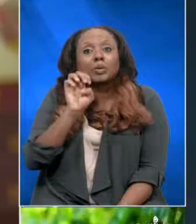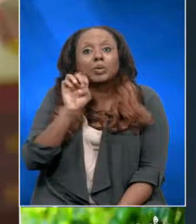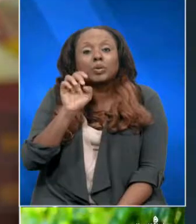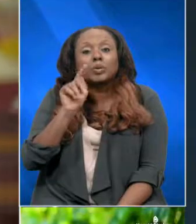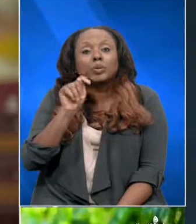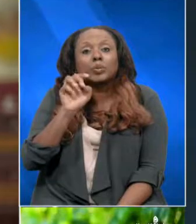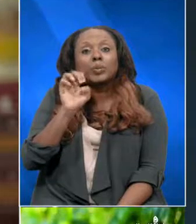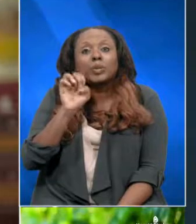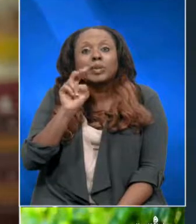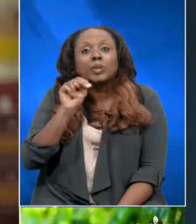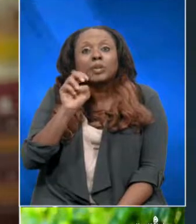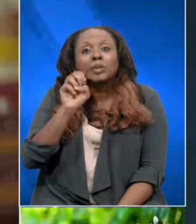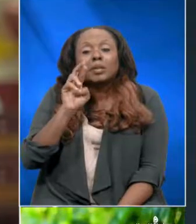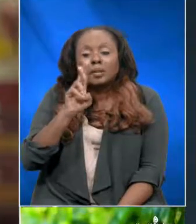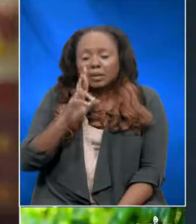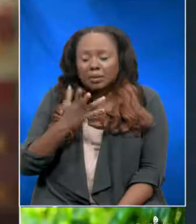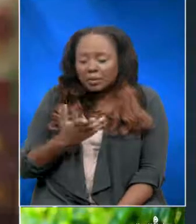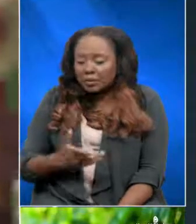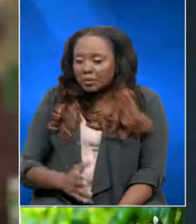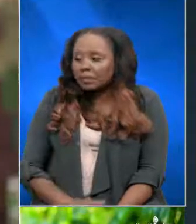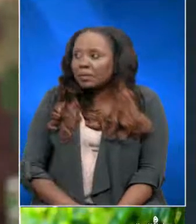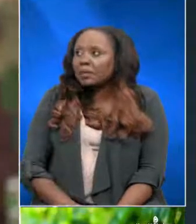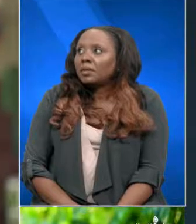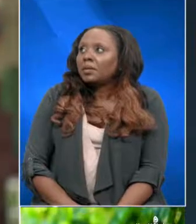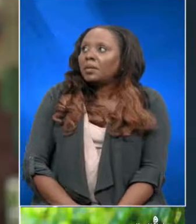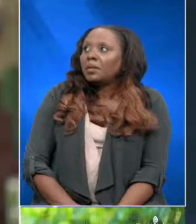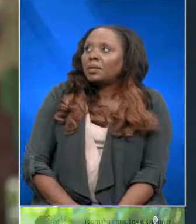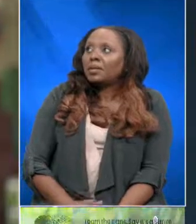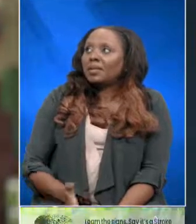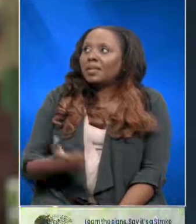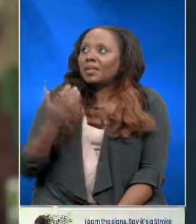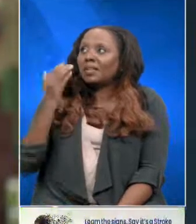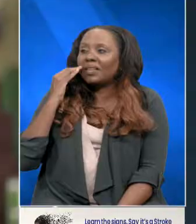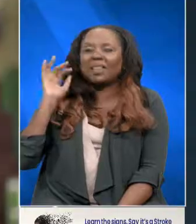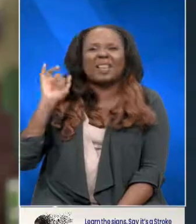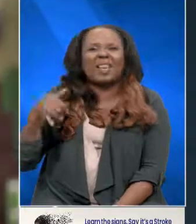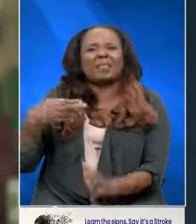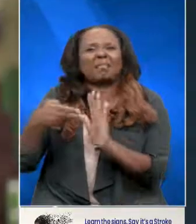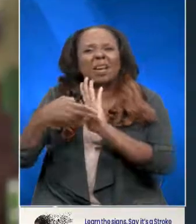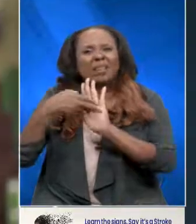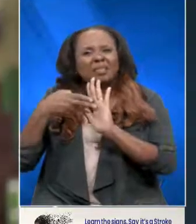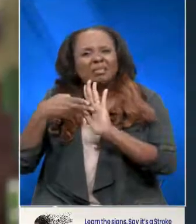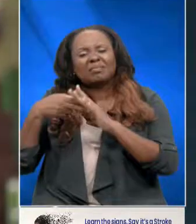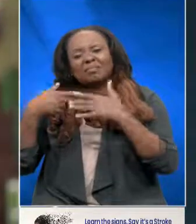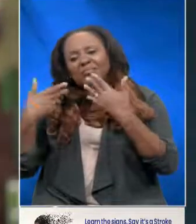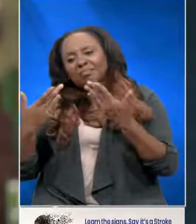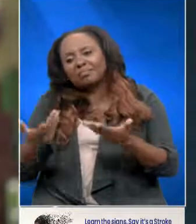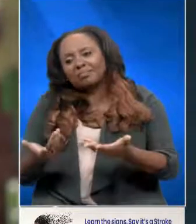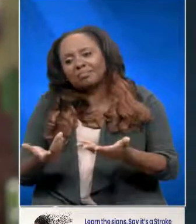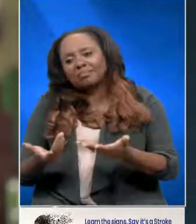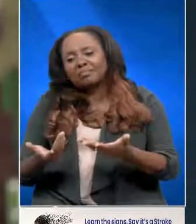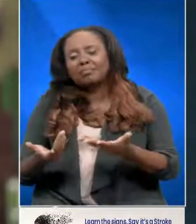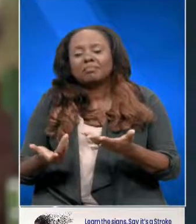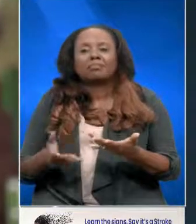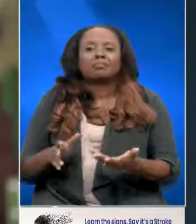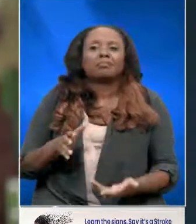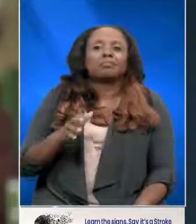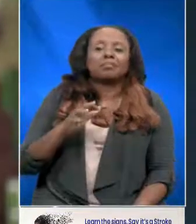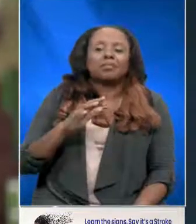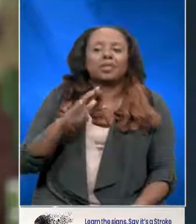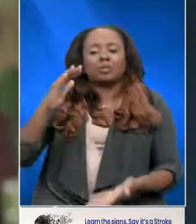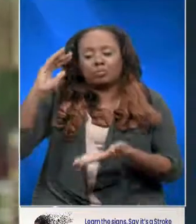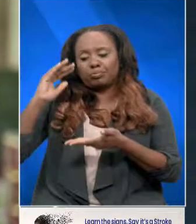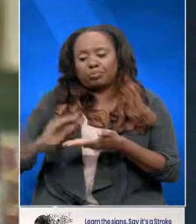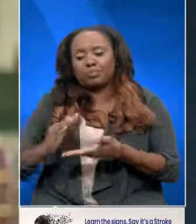serving in this particular bottle. So that's not bad. I realize that this brand eased in the alternative sweetener to drop the amount